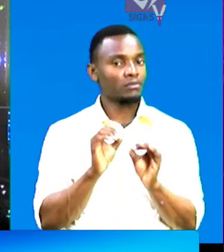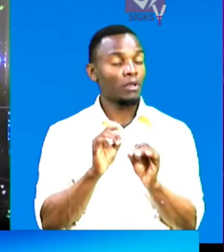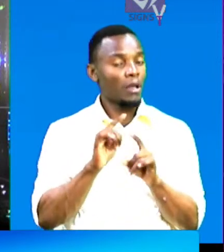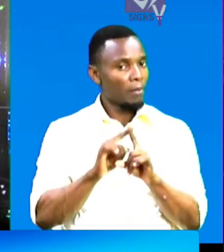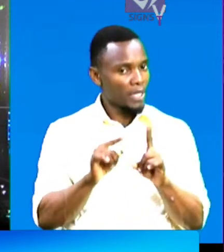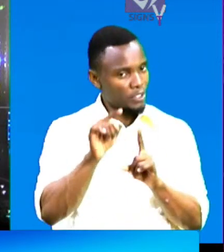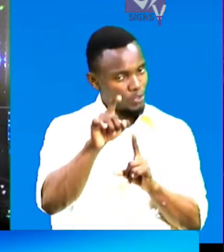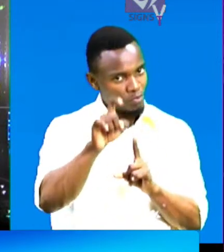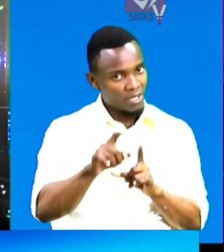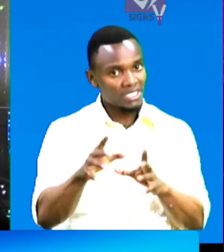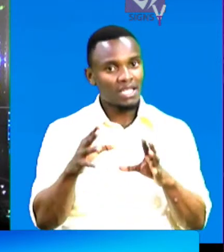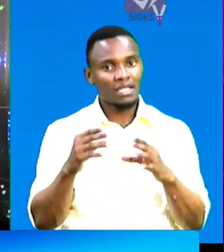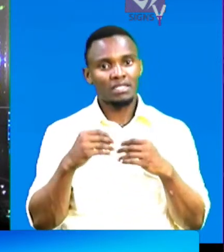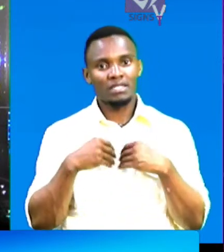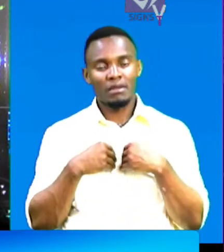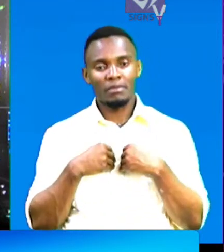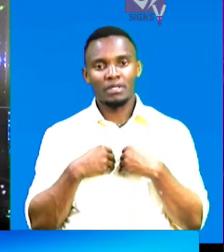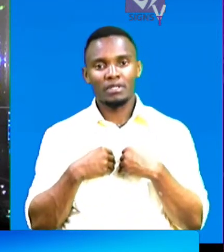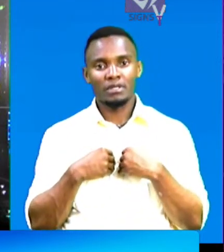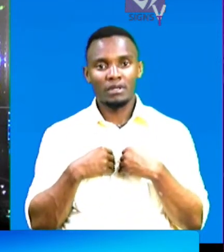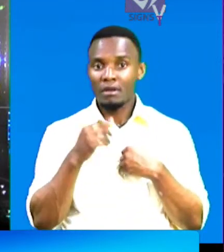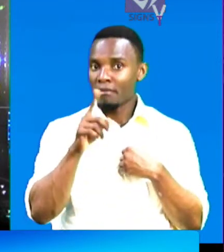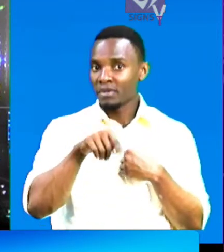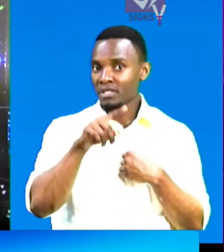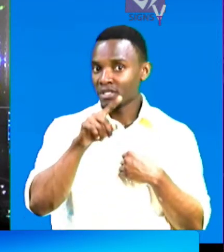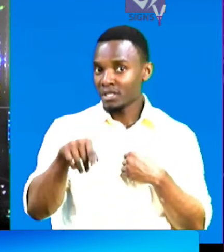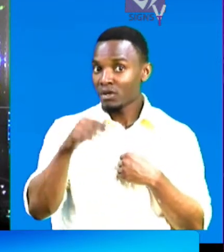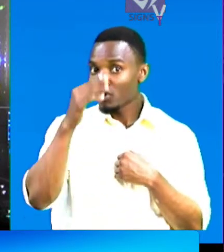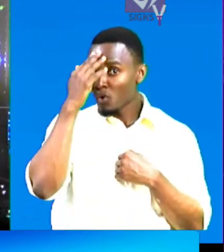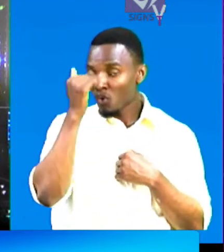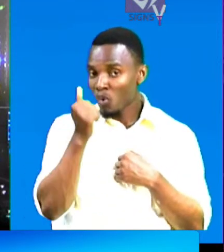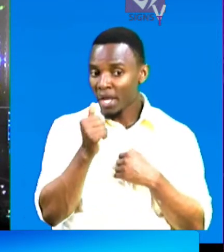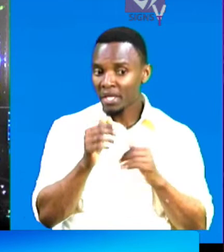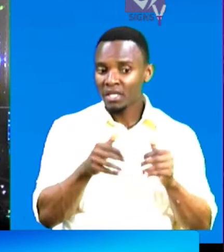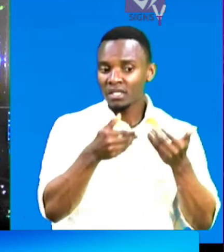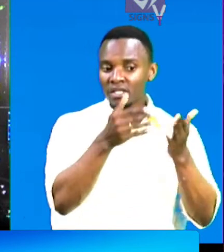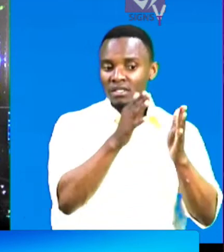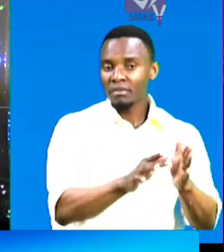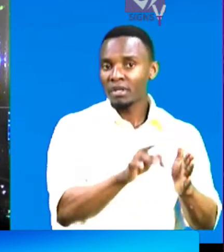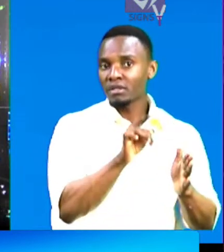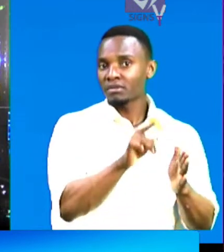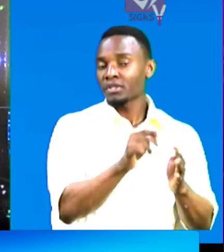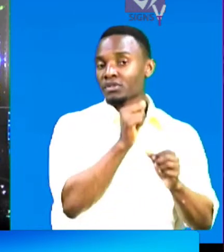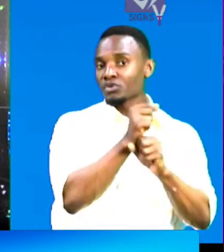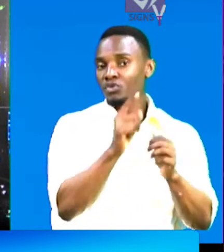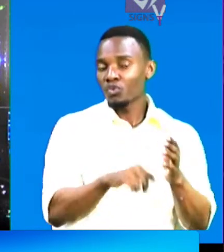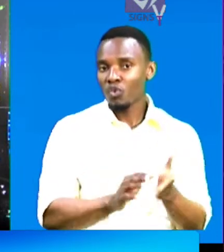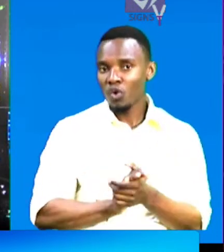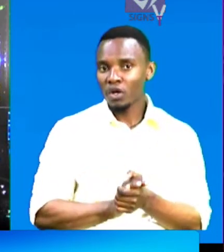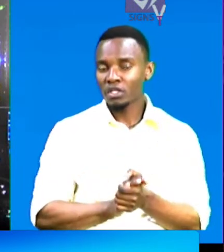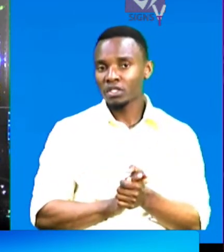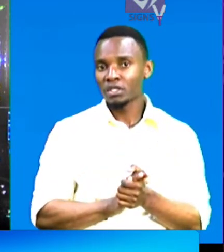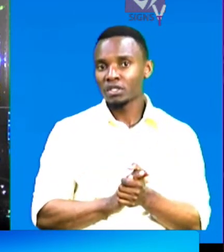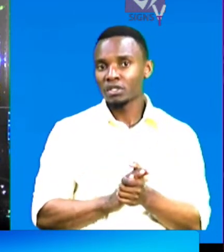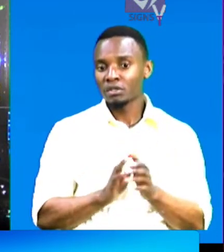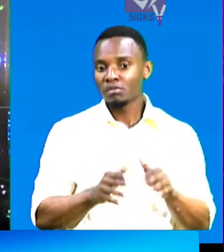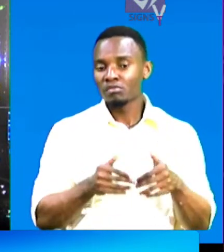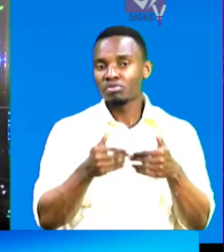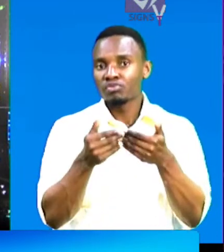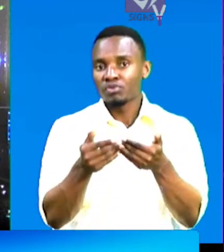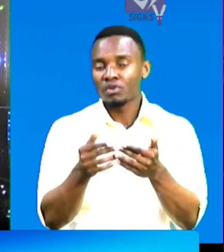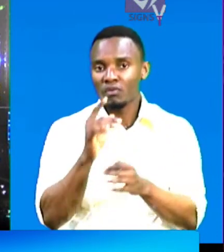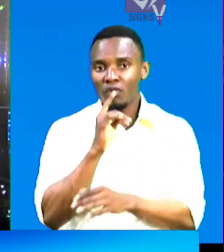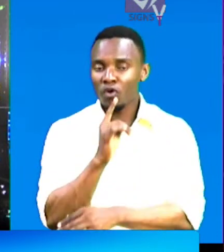to accept the mistake. Since the suppliers fulfill the orders, they may commit